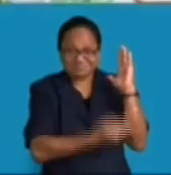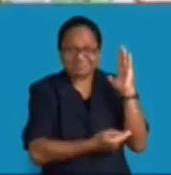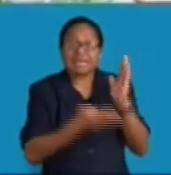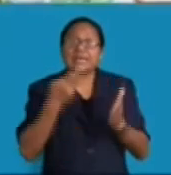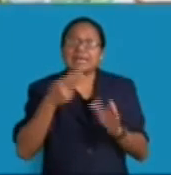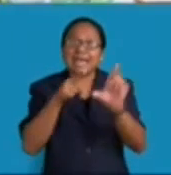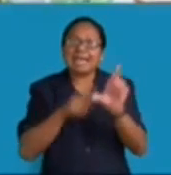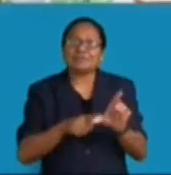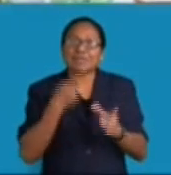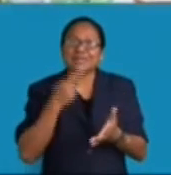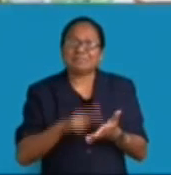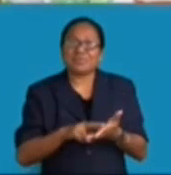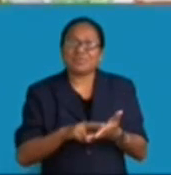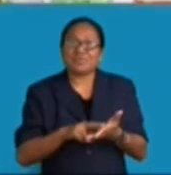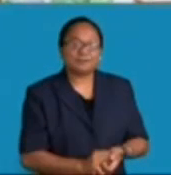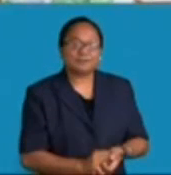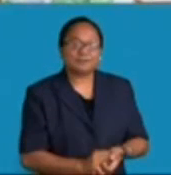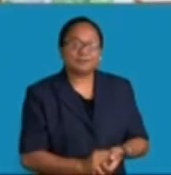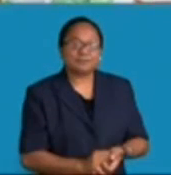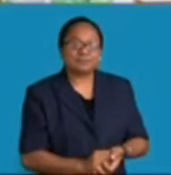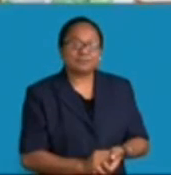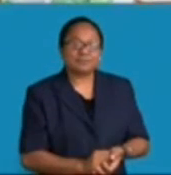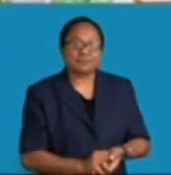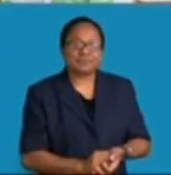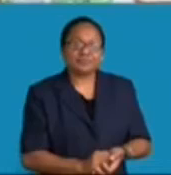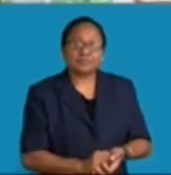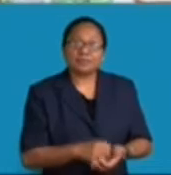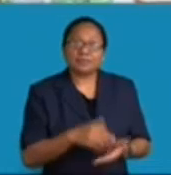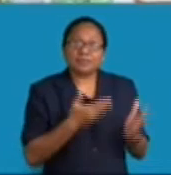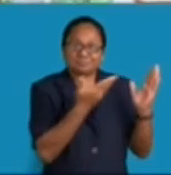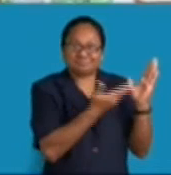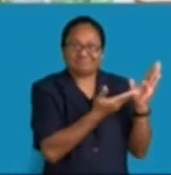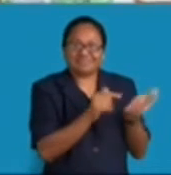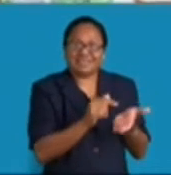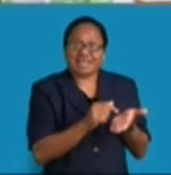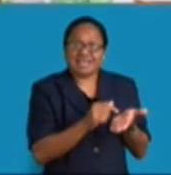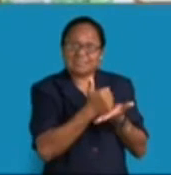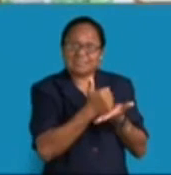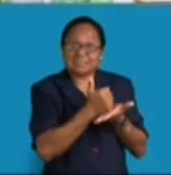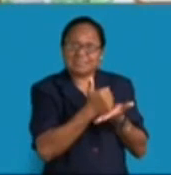Madam Speaker, as I mentioned, the statistic is very clear.